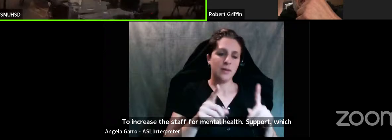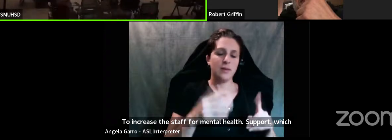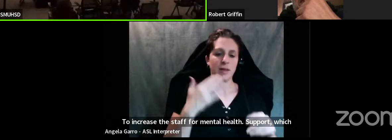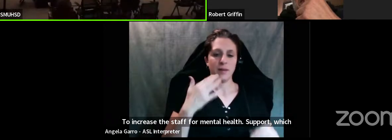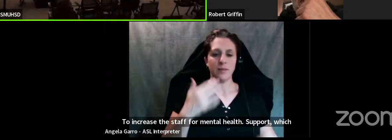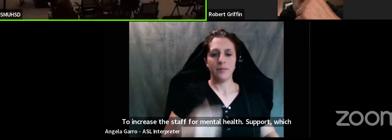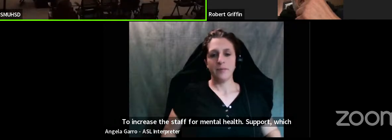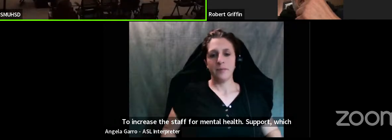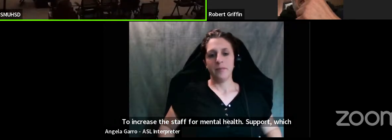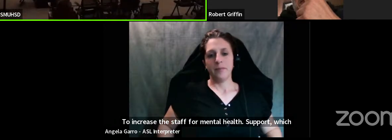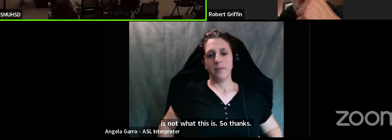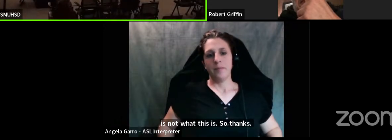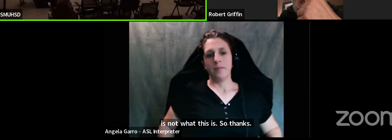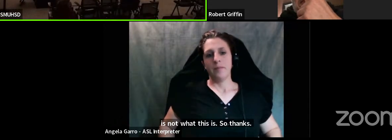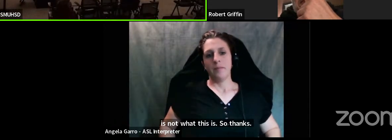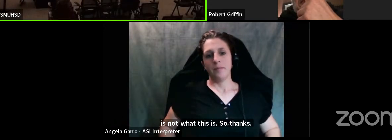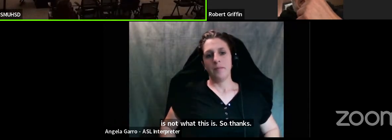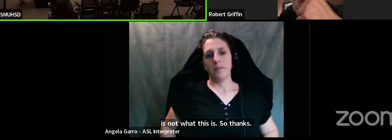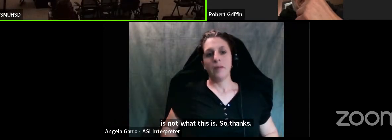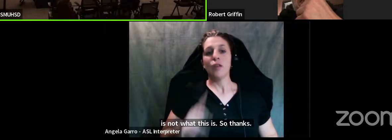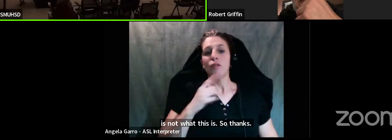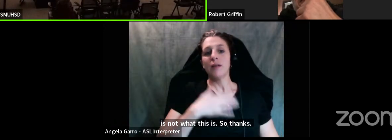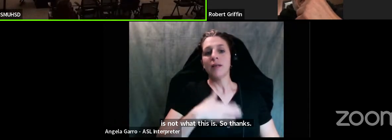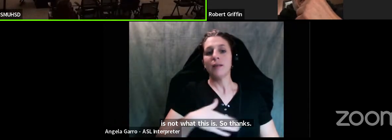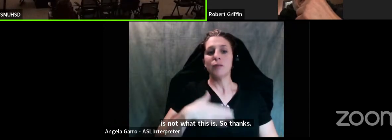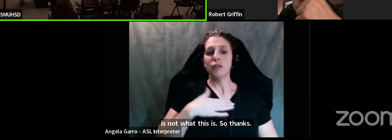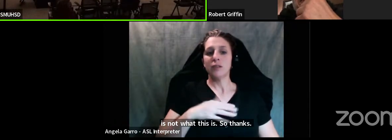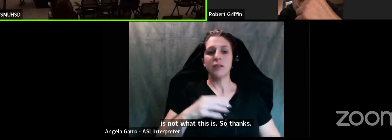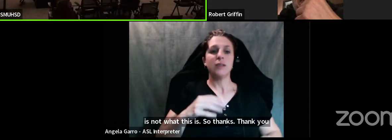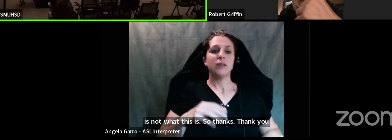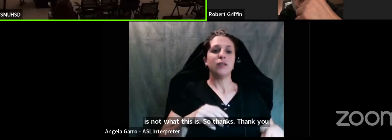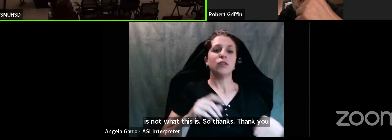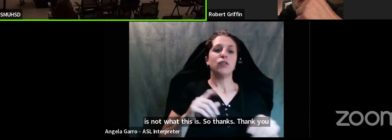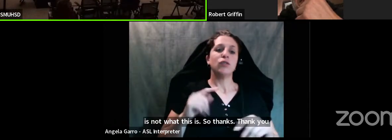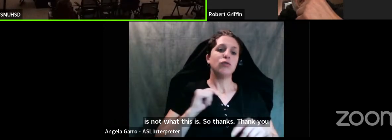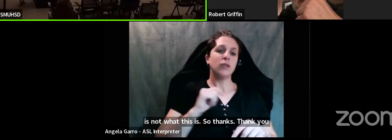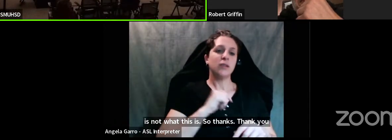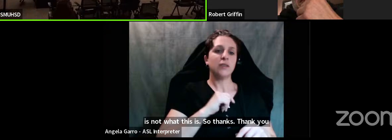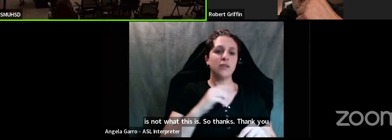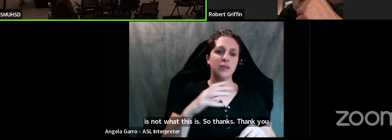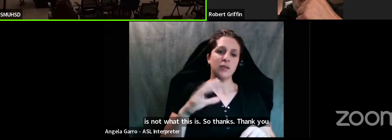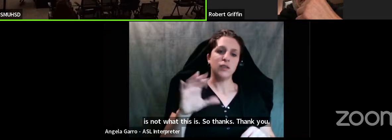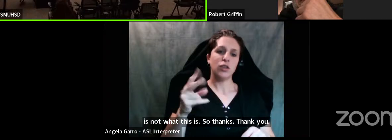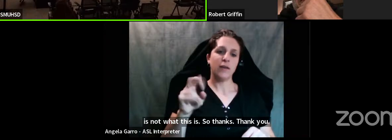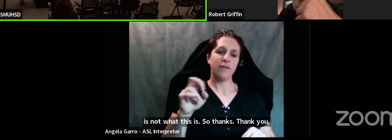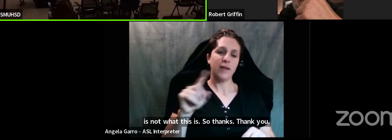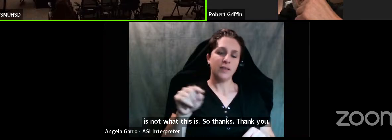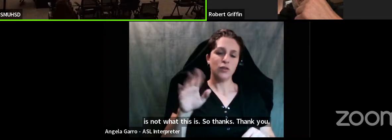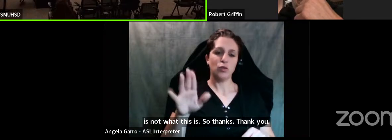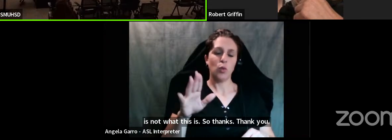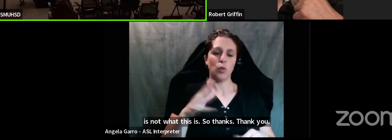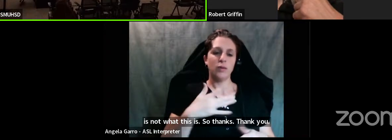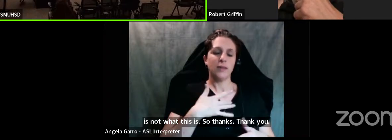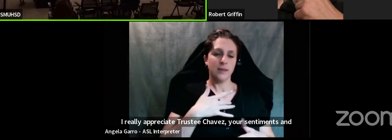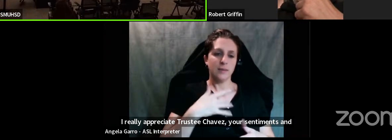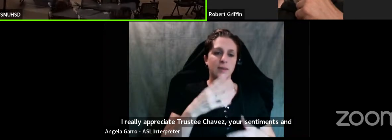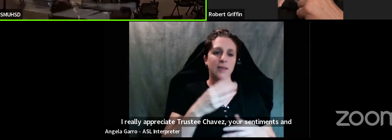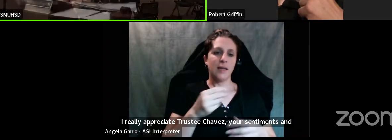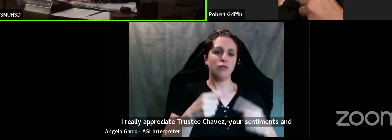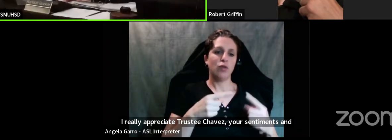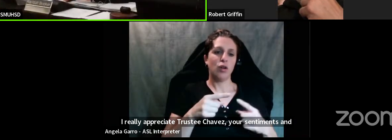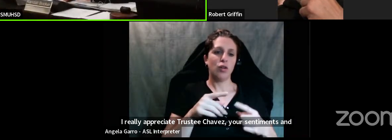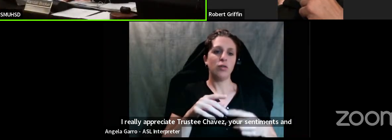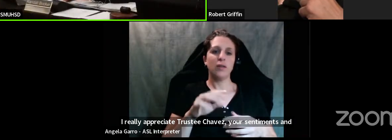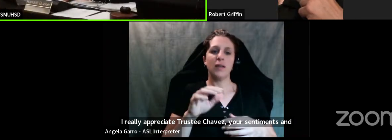Certainly. Can I jump in? Yes, go ahead. I really appreciate Trustee Chavez, your sentiments and struggle around it. It's never easy to